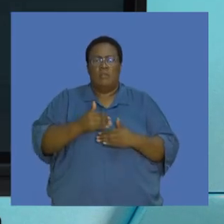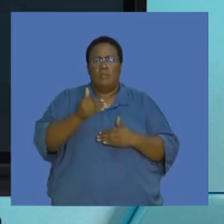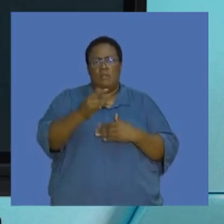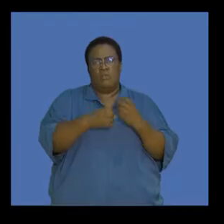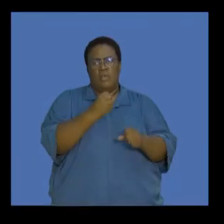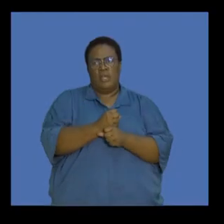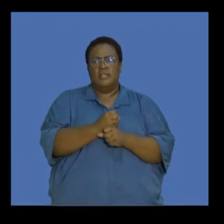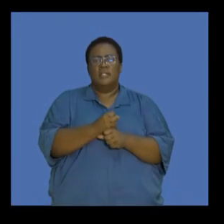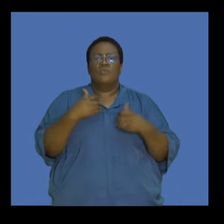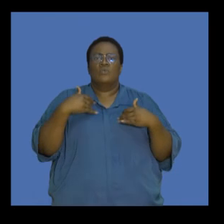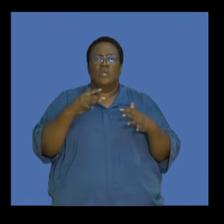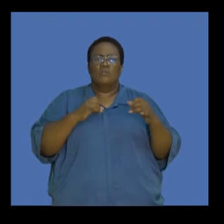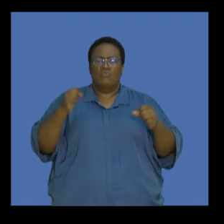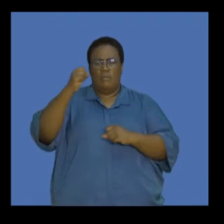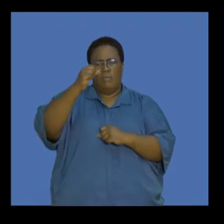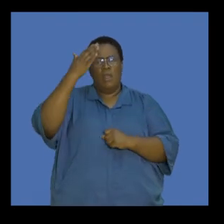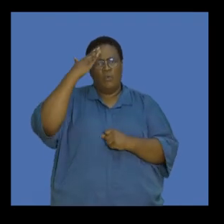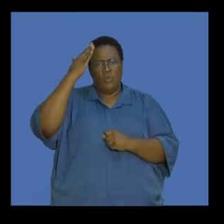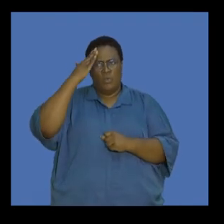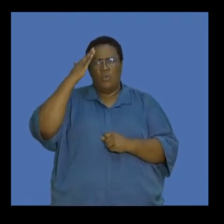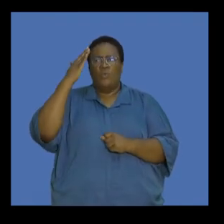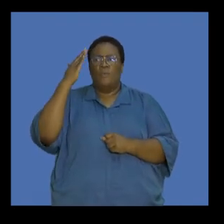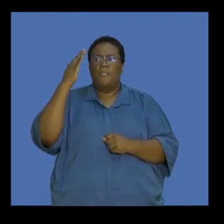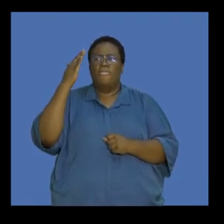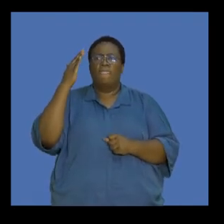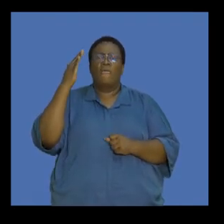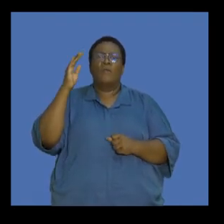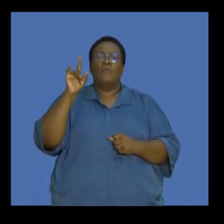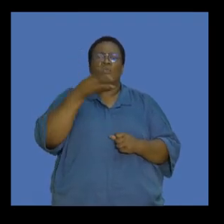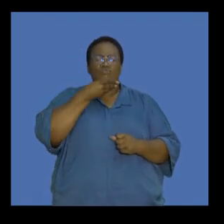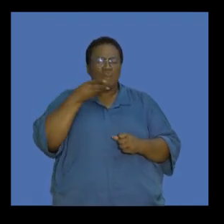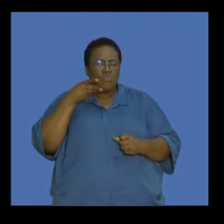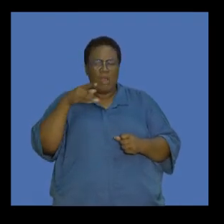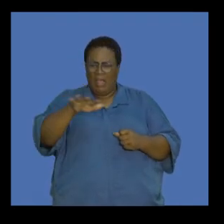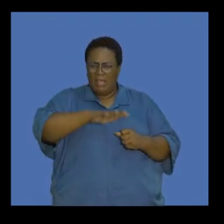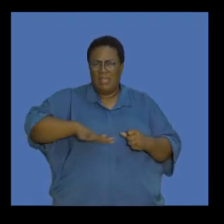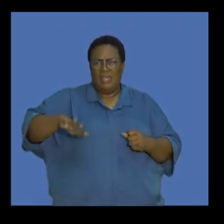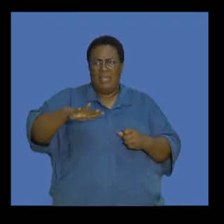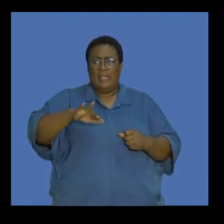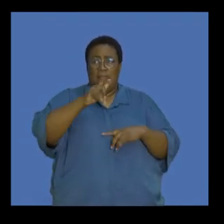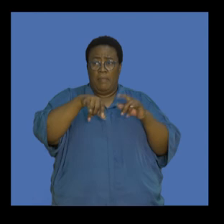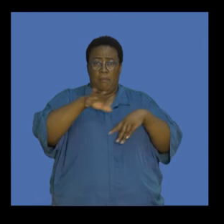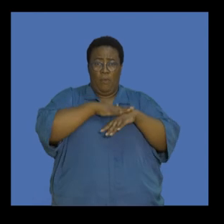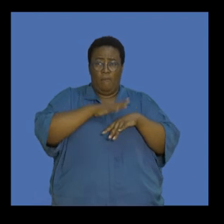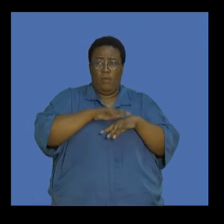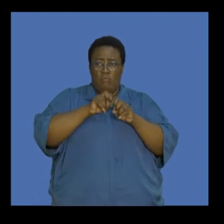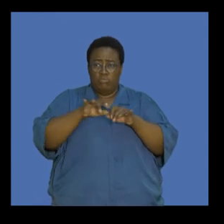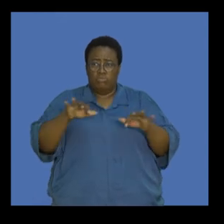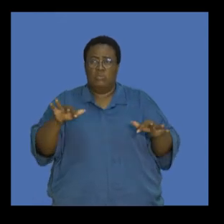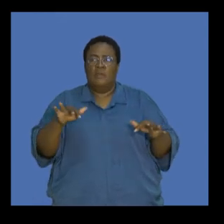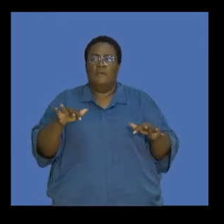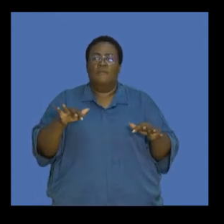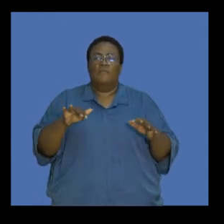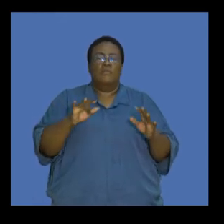years. As we start wrapping up, we know that the main causes of desert desertification would be population growth,